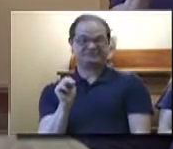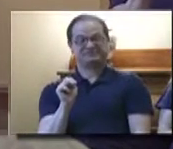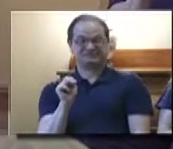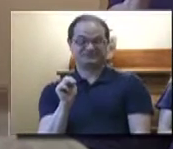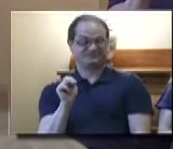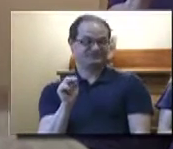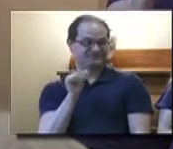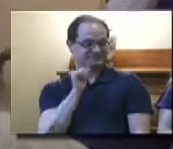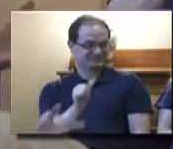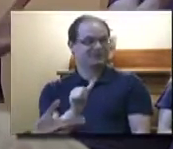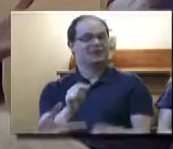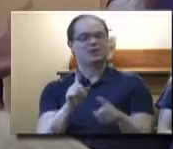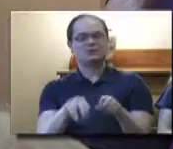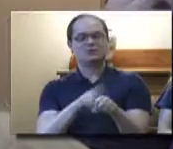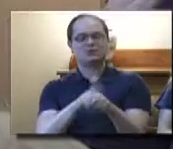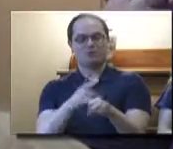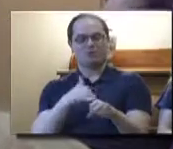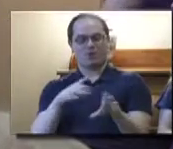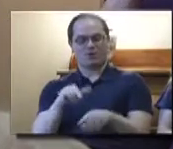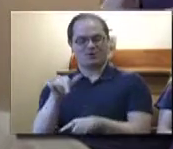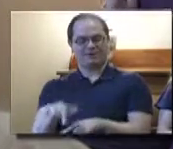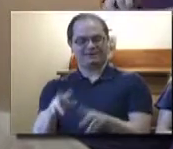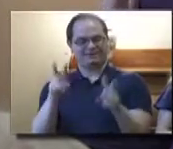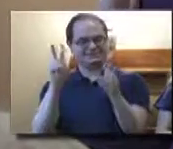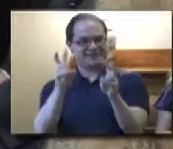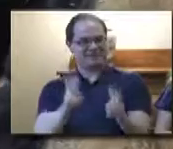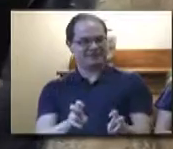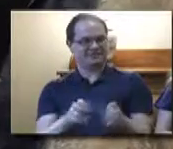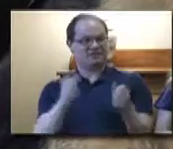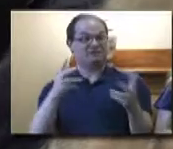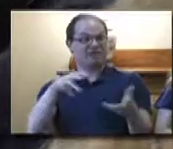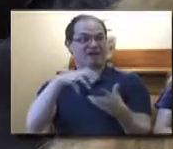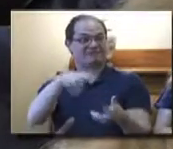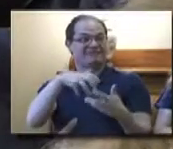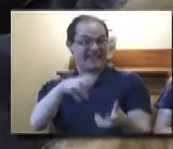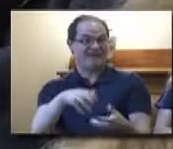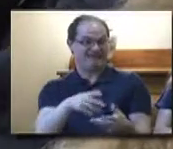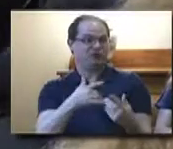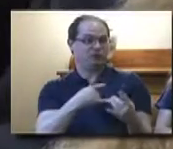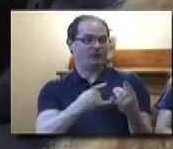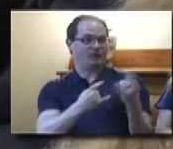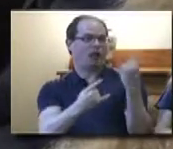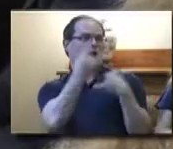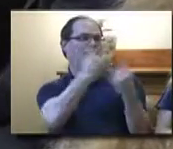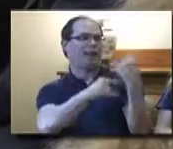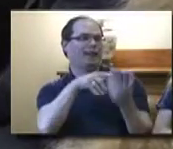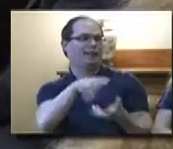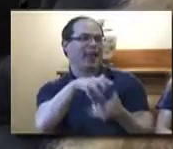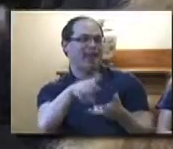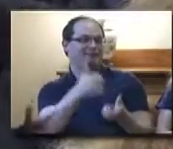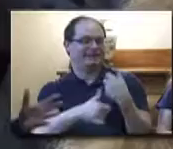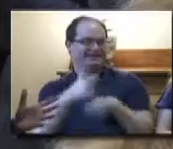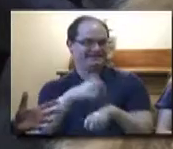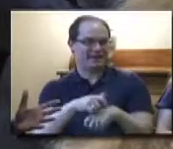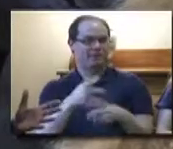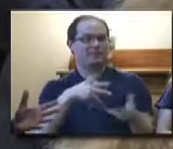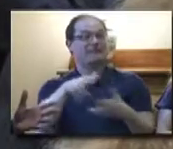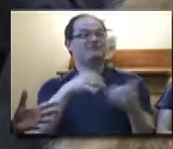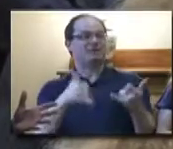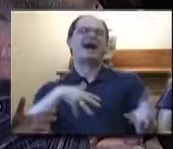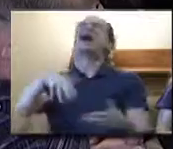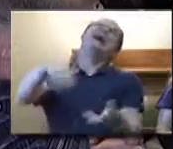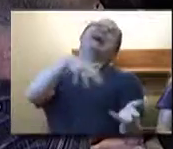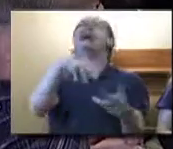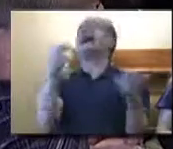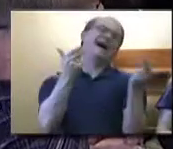And usually whenever I've gone to these things, there's been a lot of laughing. So feel free to laugh at any point. Let's all laugh right now and get it